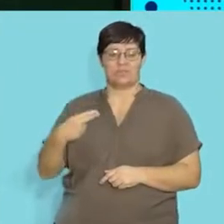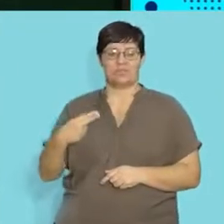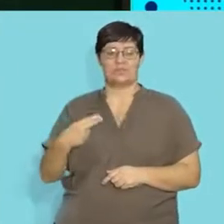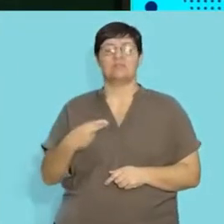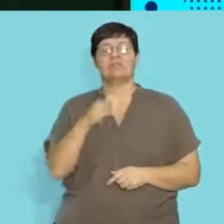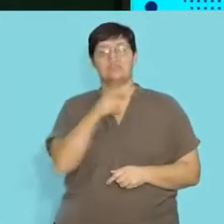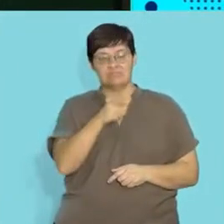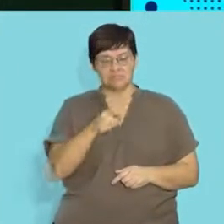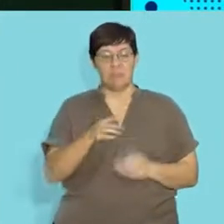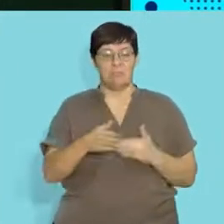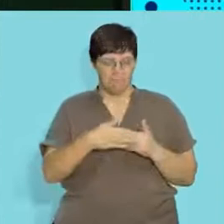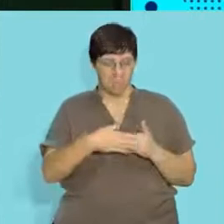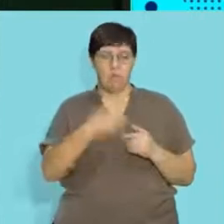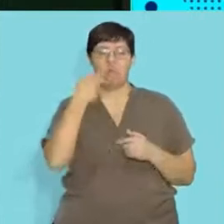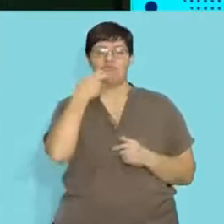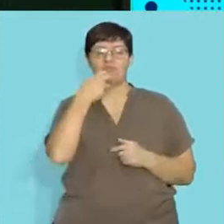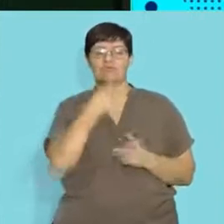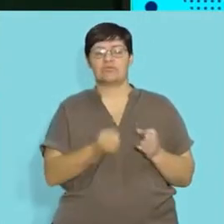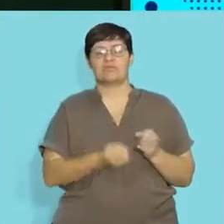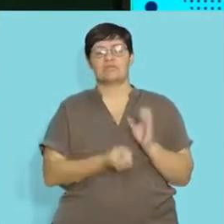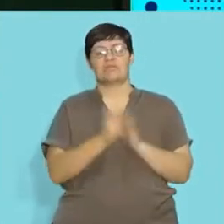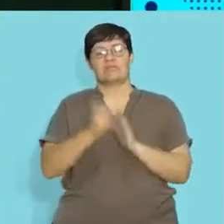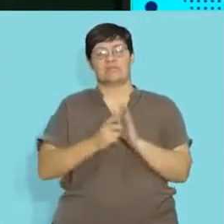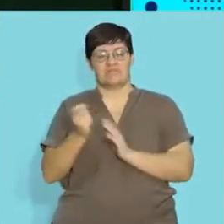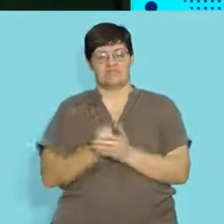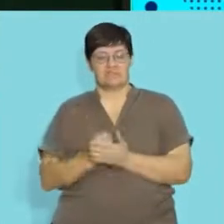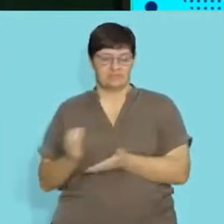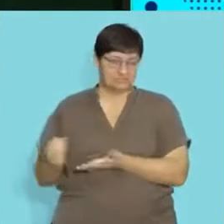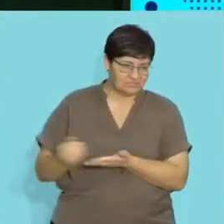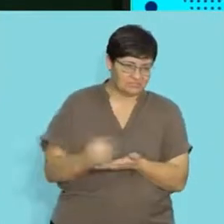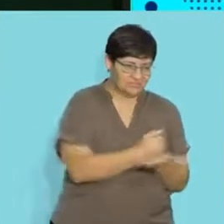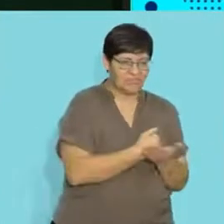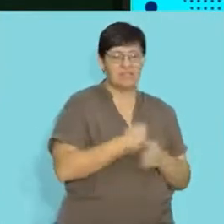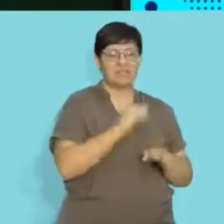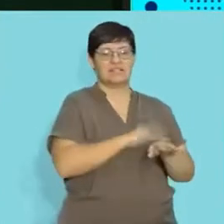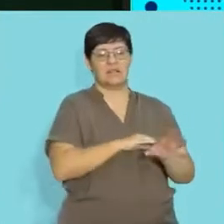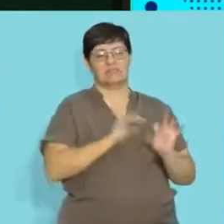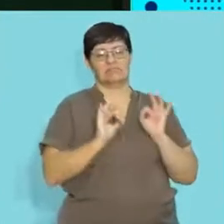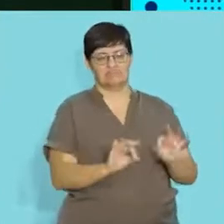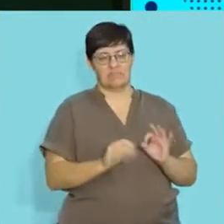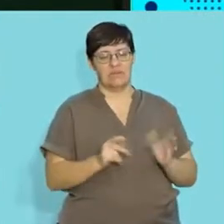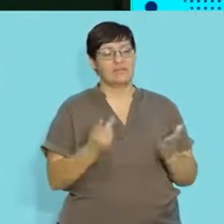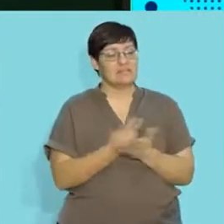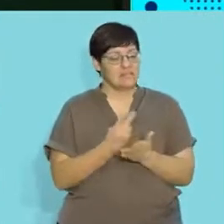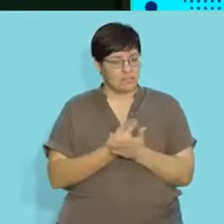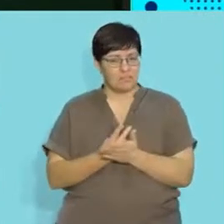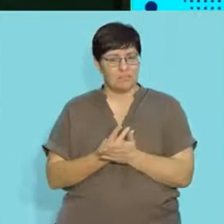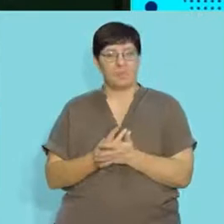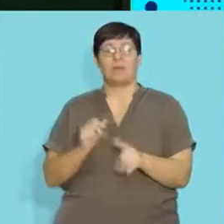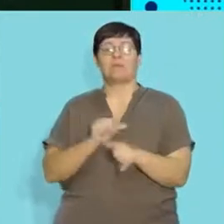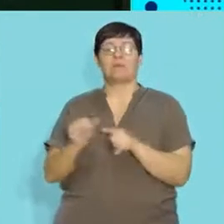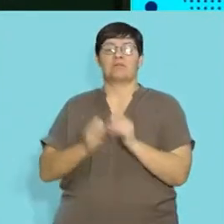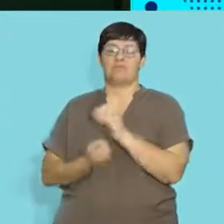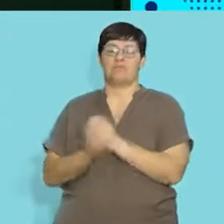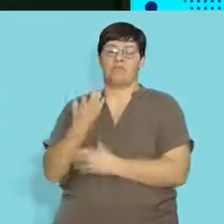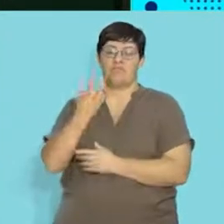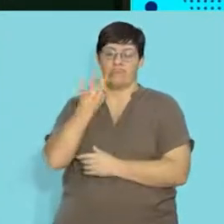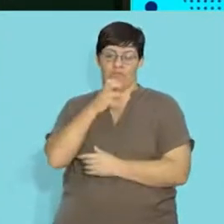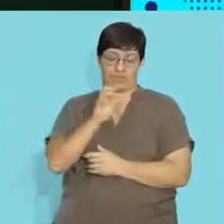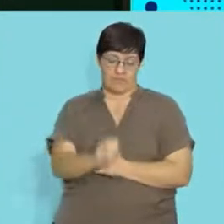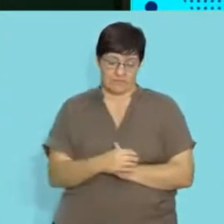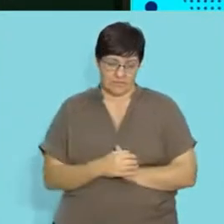to stimulate the propagation of more fruit, to be able to harvest these fruit at the right time, as well as to promote better